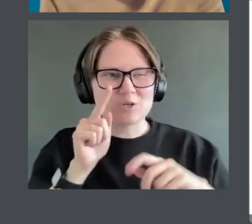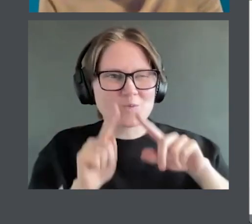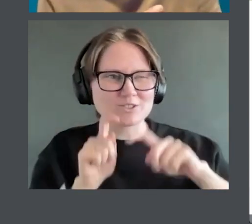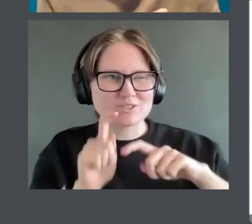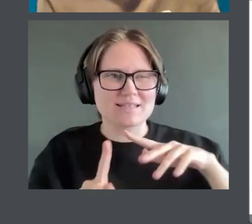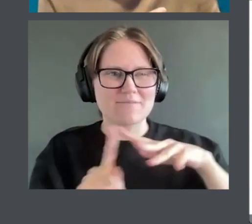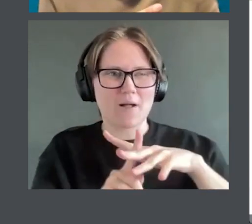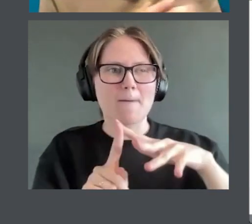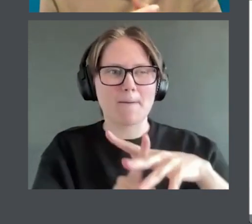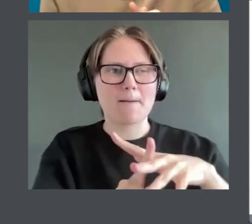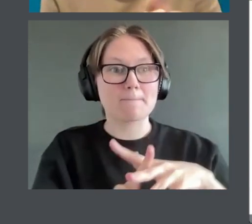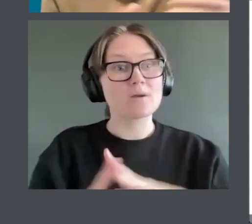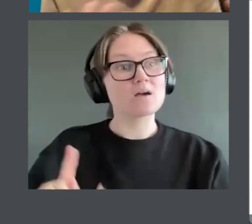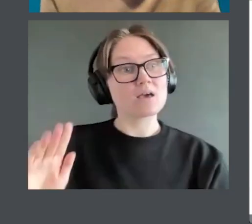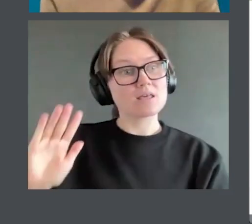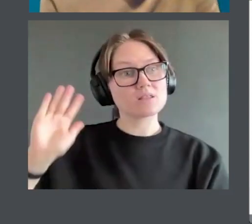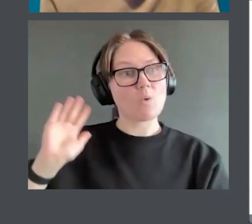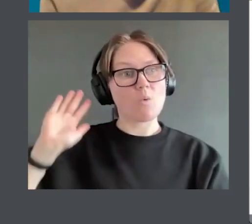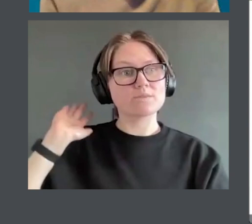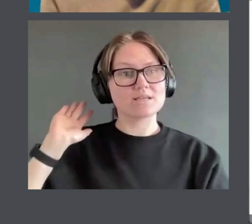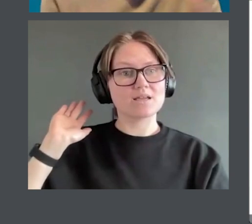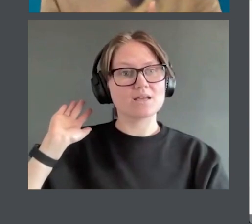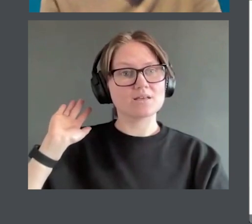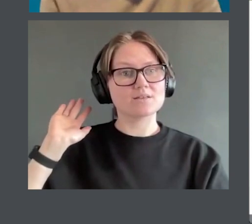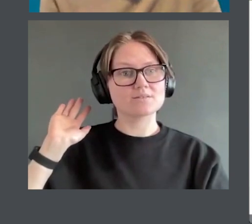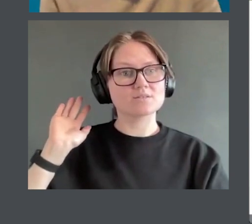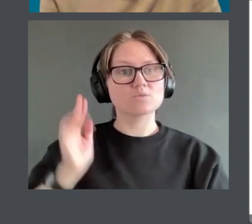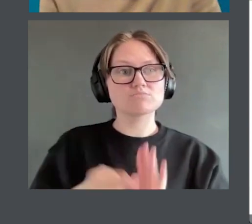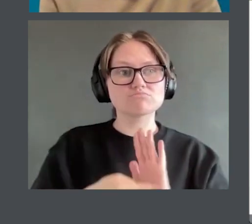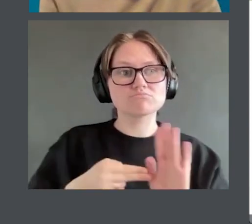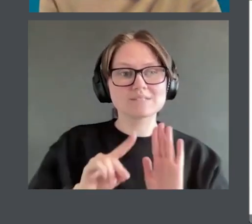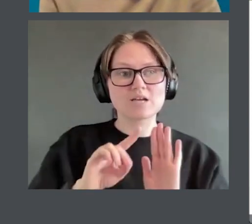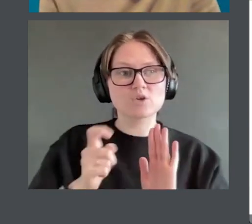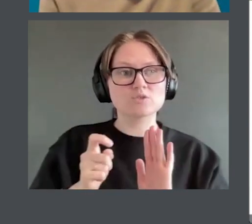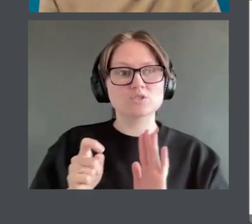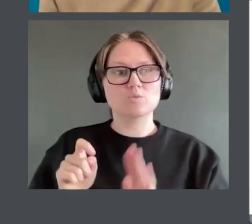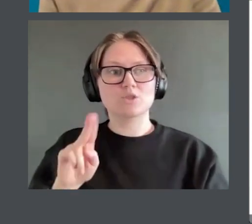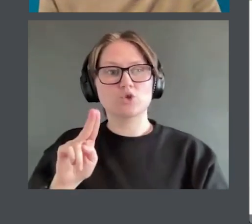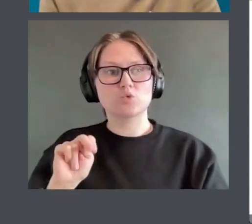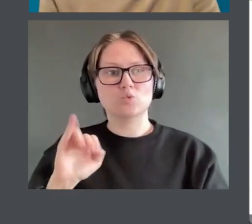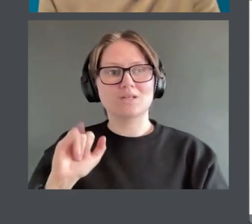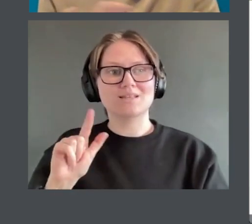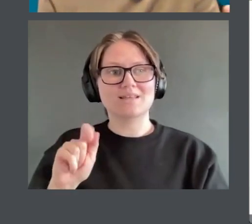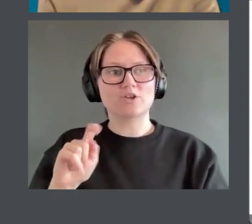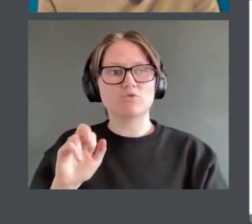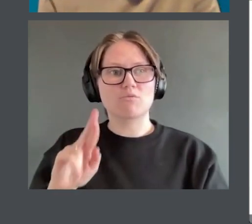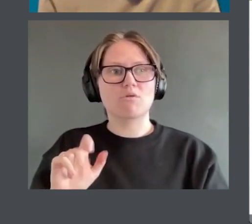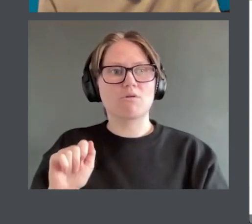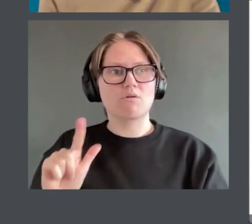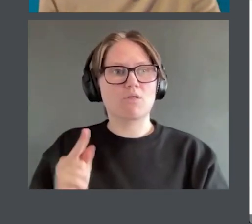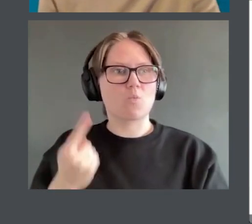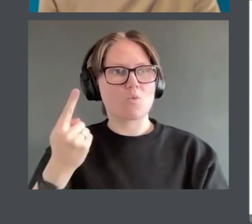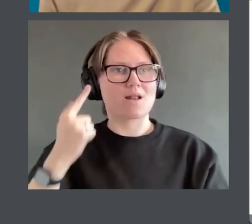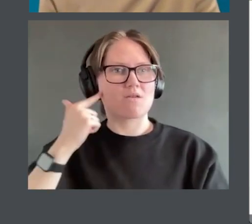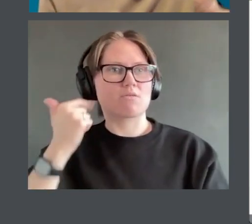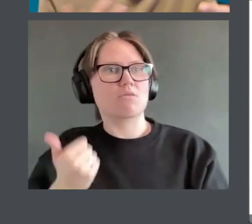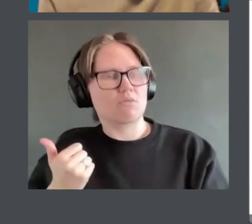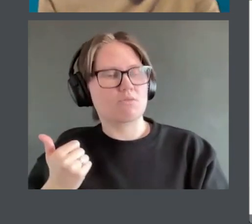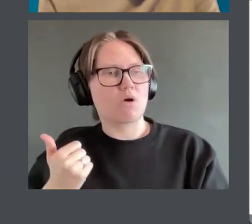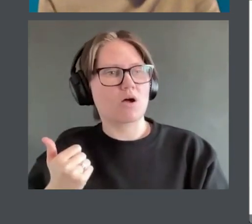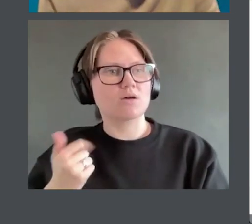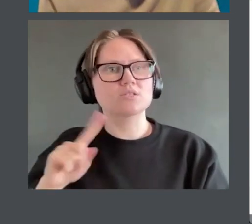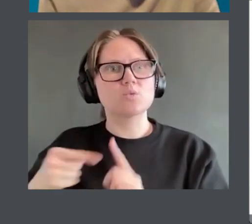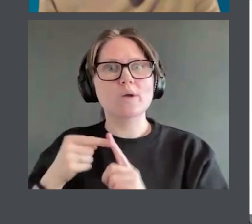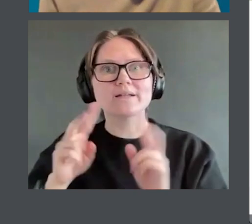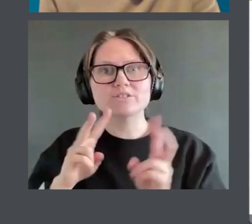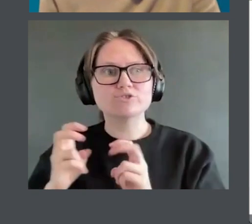In the old days, we were diagnosing kids with unilateral hearing loss when they were having issues in school, and with